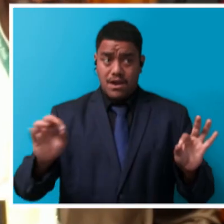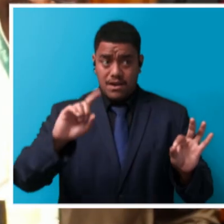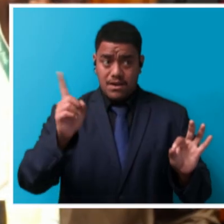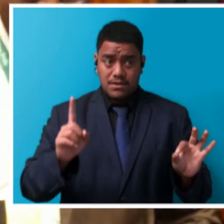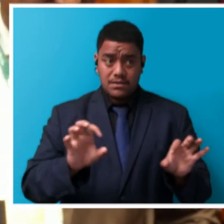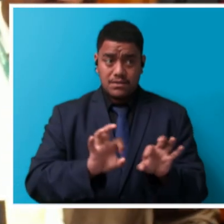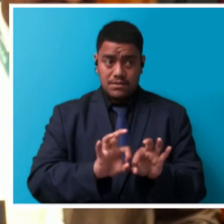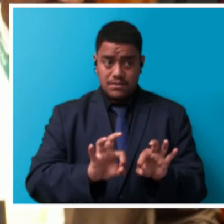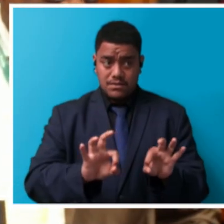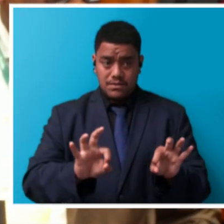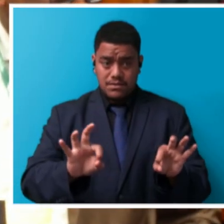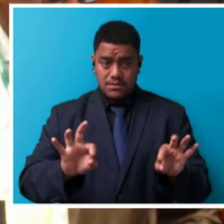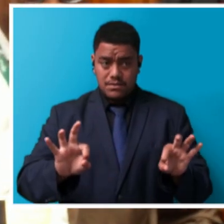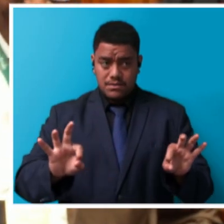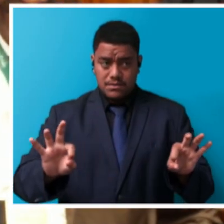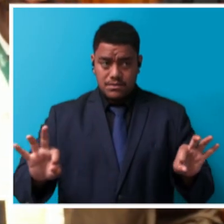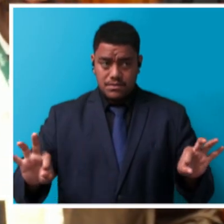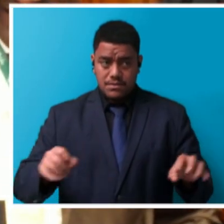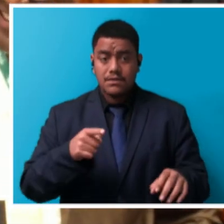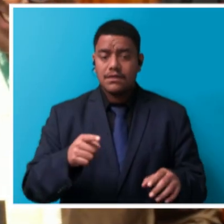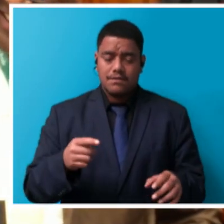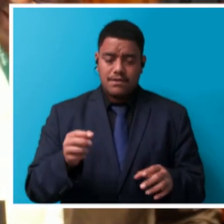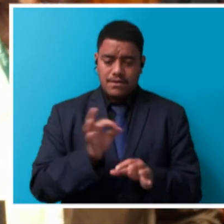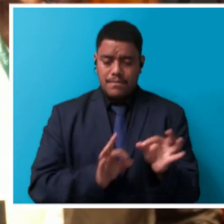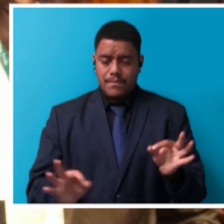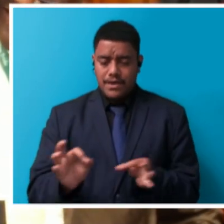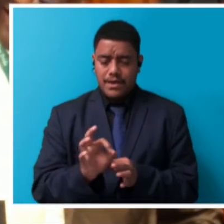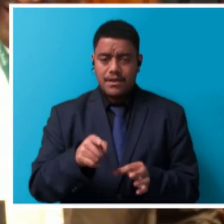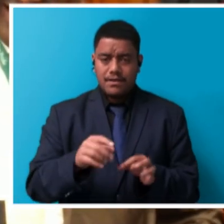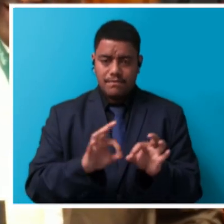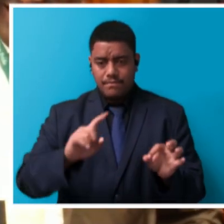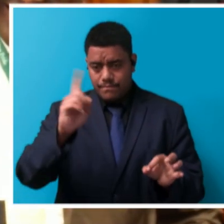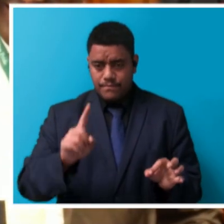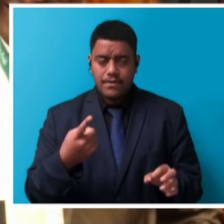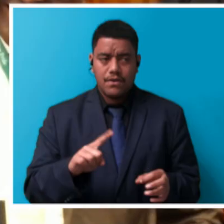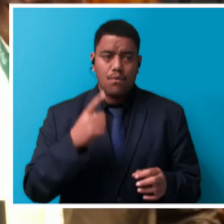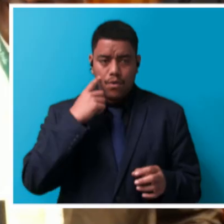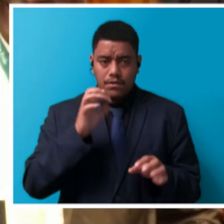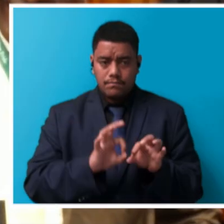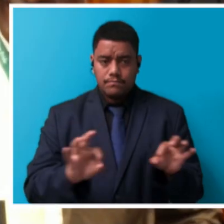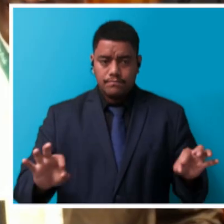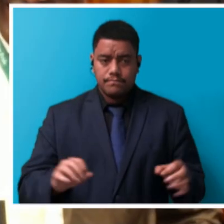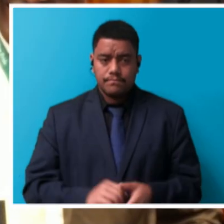pipes, to repair cables and pipes.